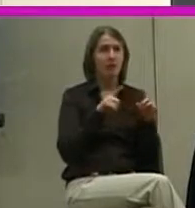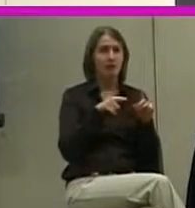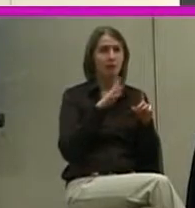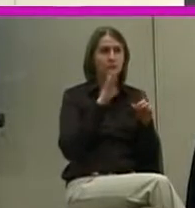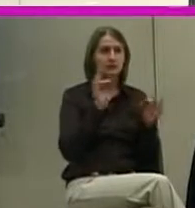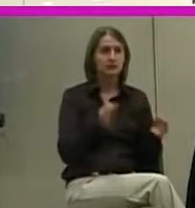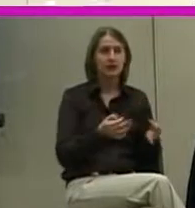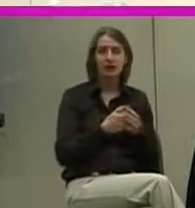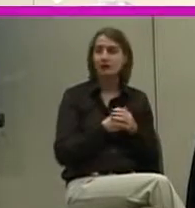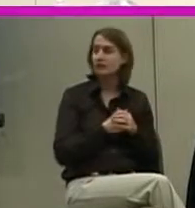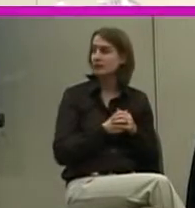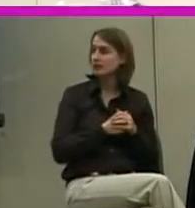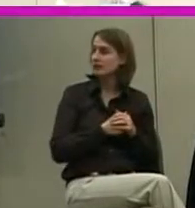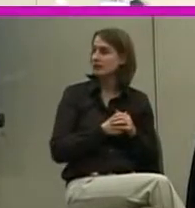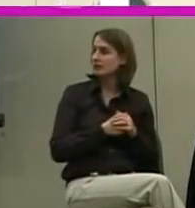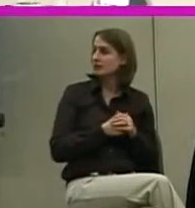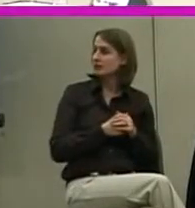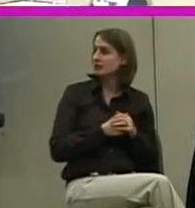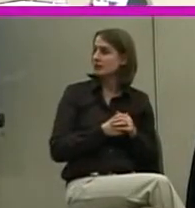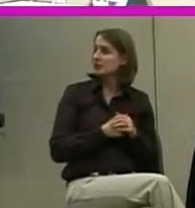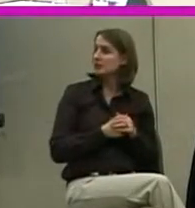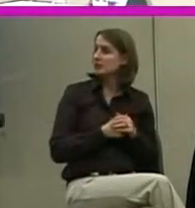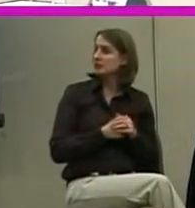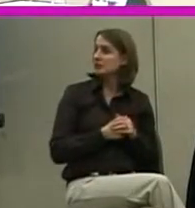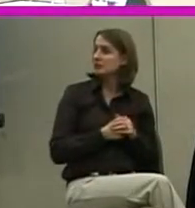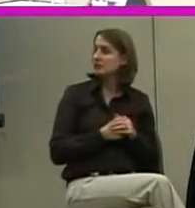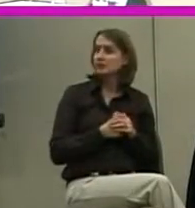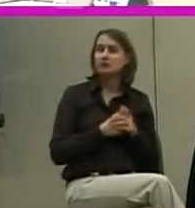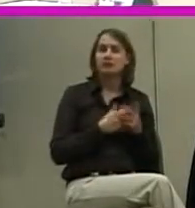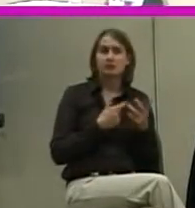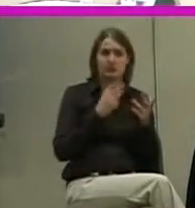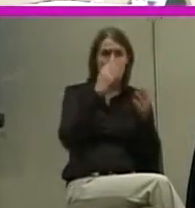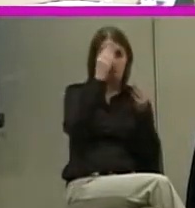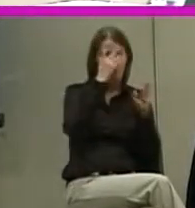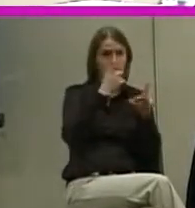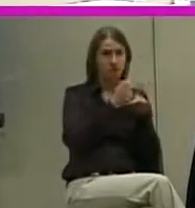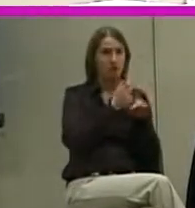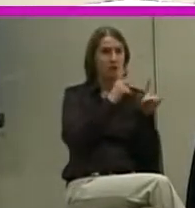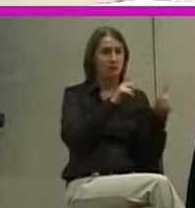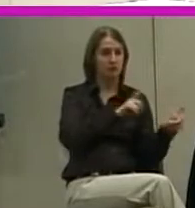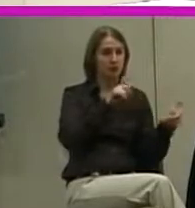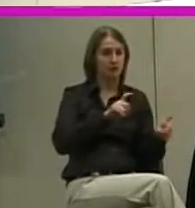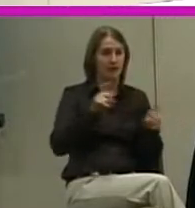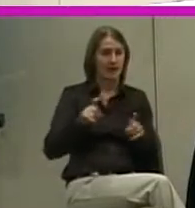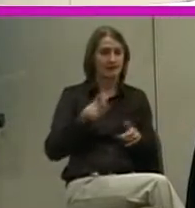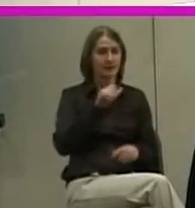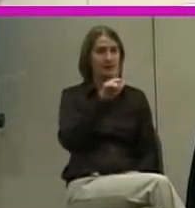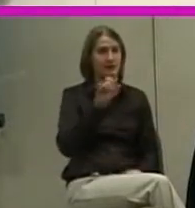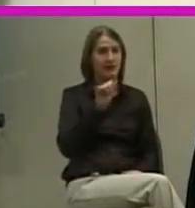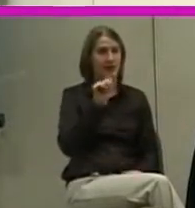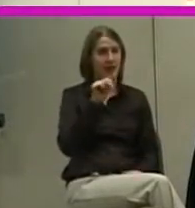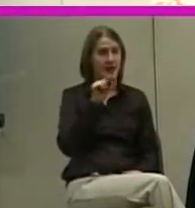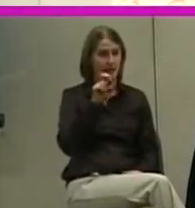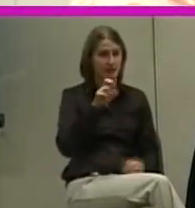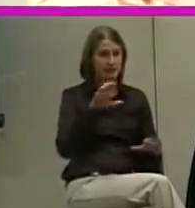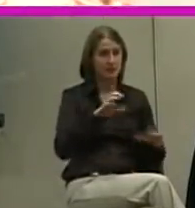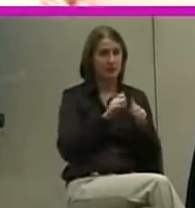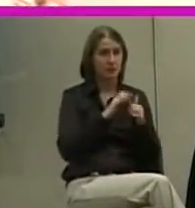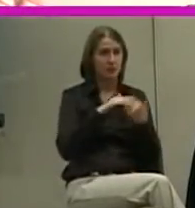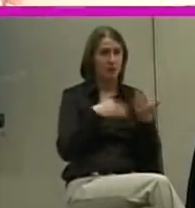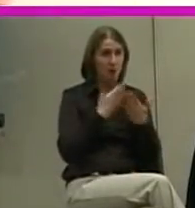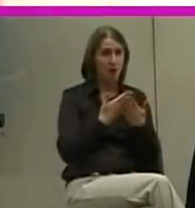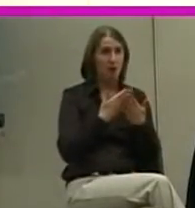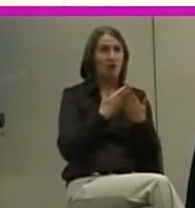Here is data from surveys that Leanne did with all the kids in the study, the teachers and